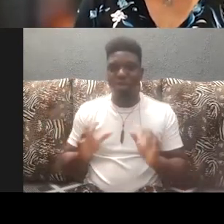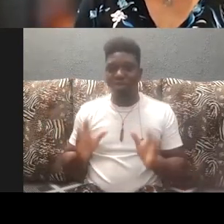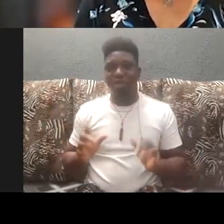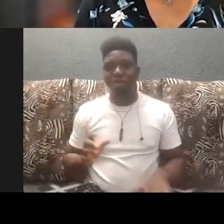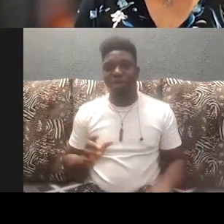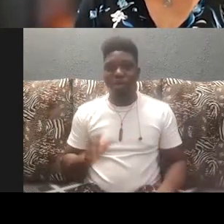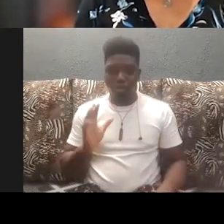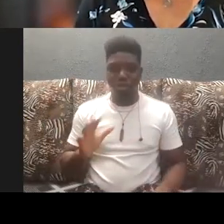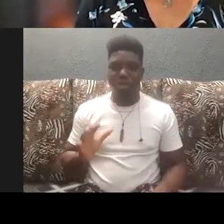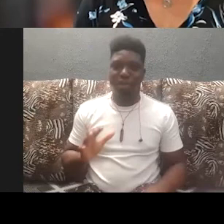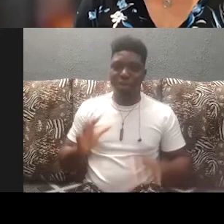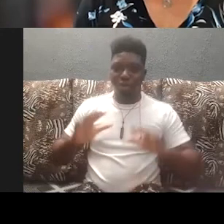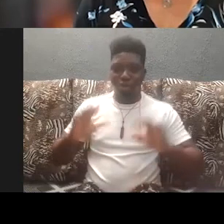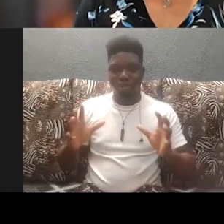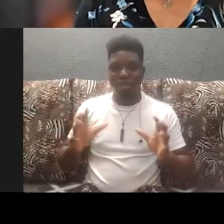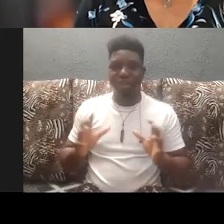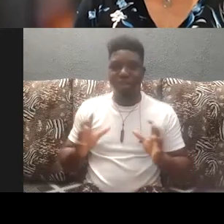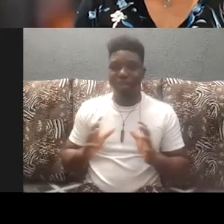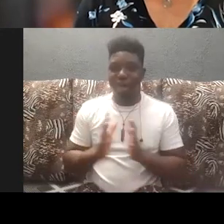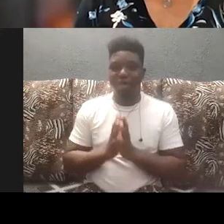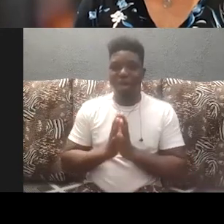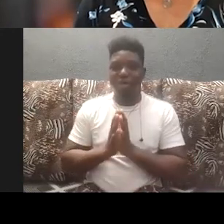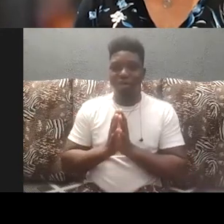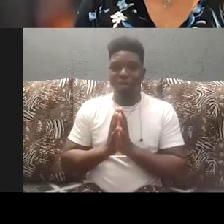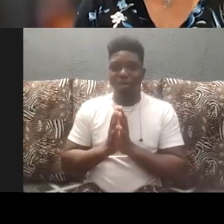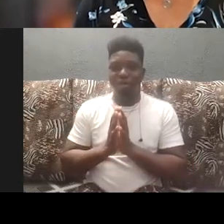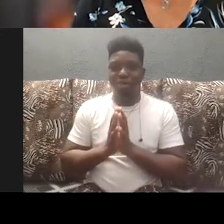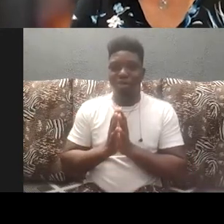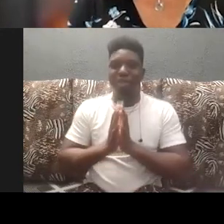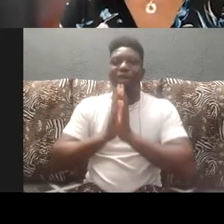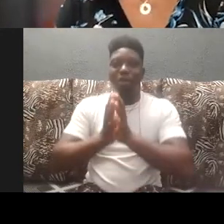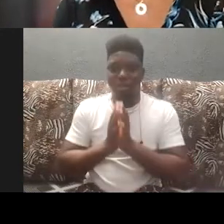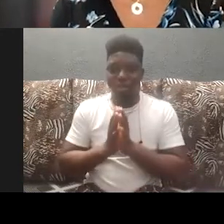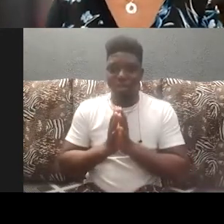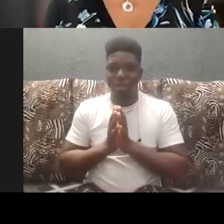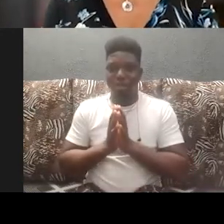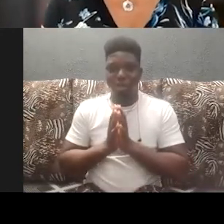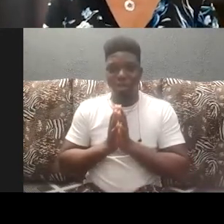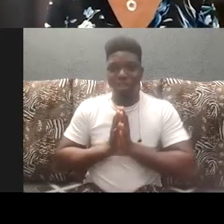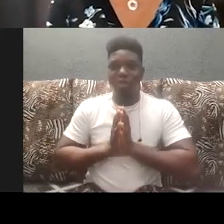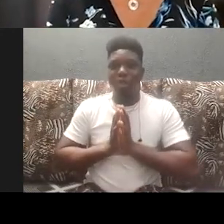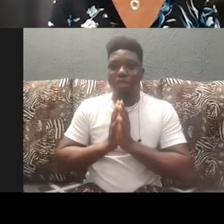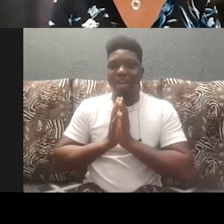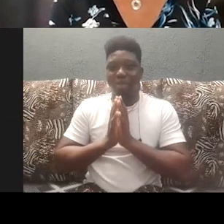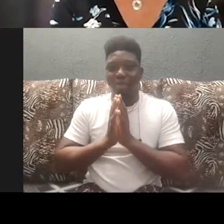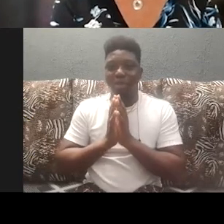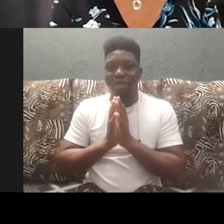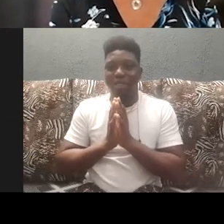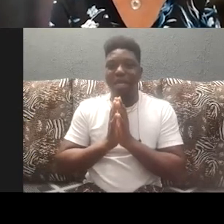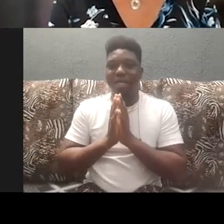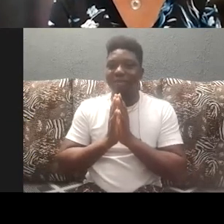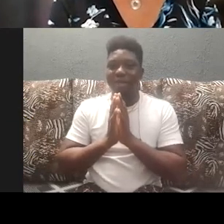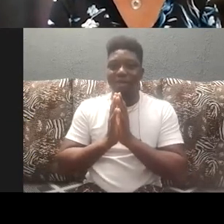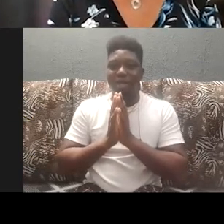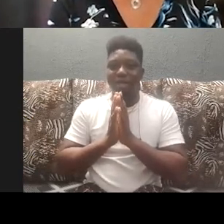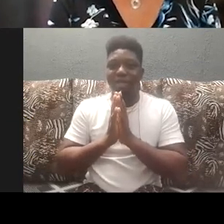much because of time today, but one of these days I will really be able to say lots, because this is what I've been doing for years, and